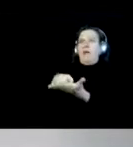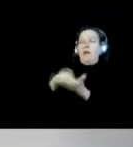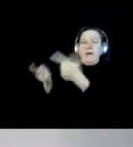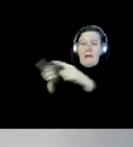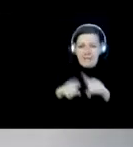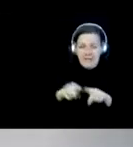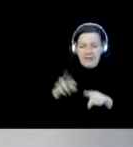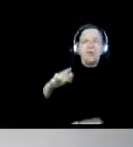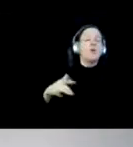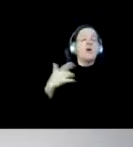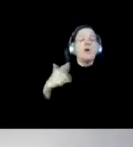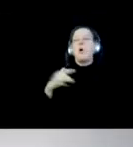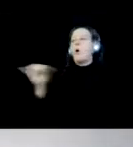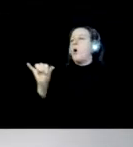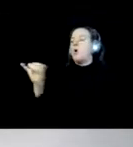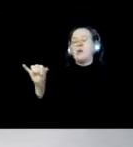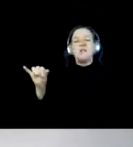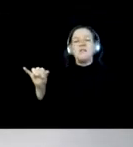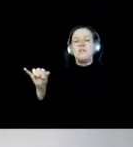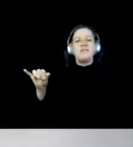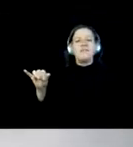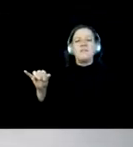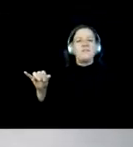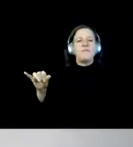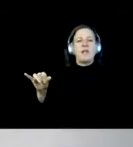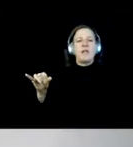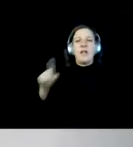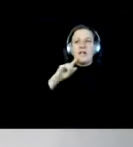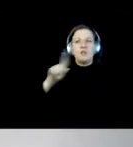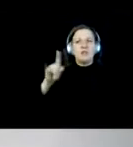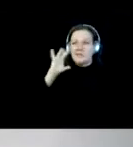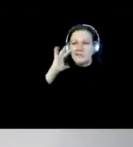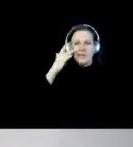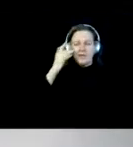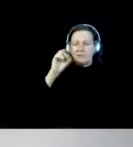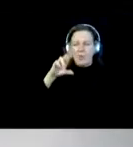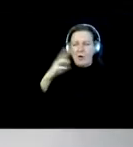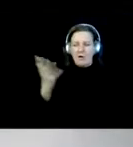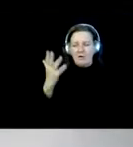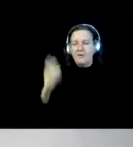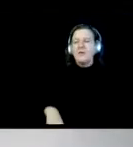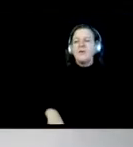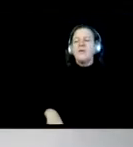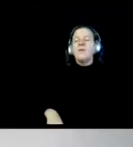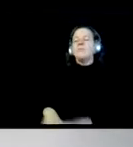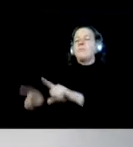it's just kind of virtue signaling or like annoying? And then the film was also kind of